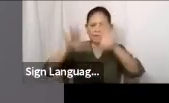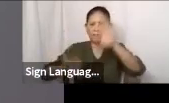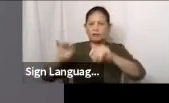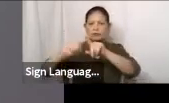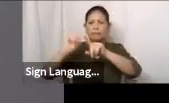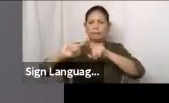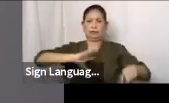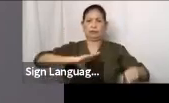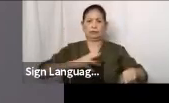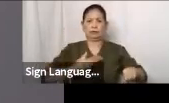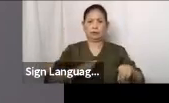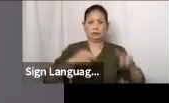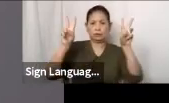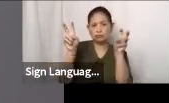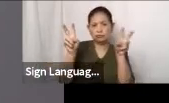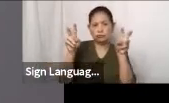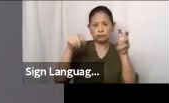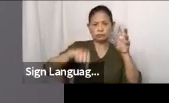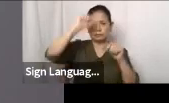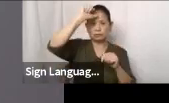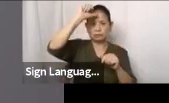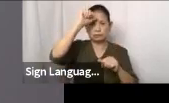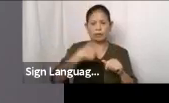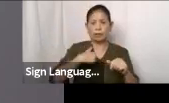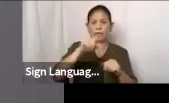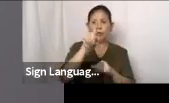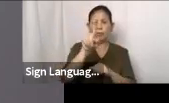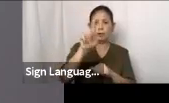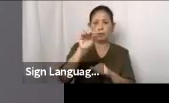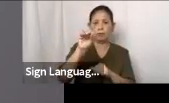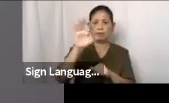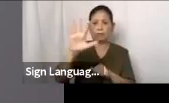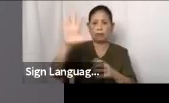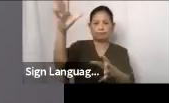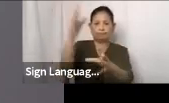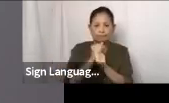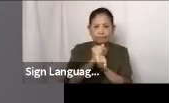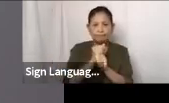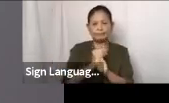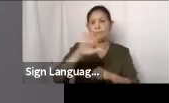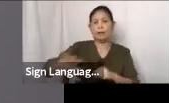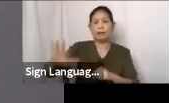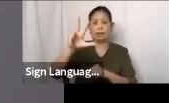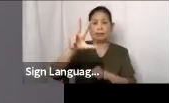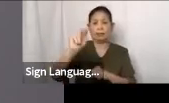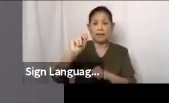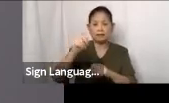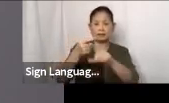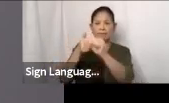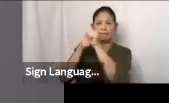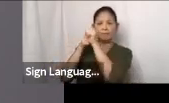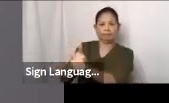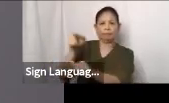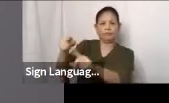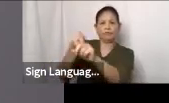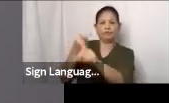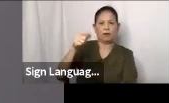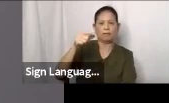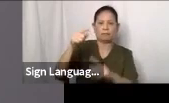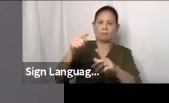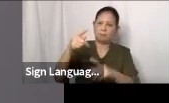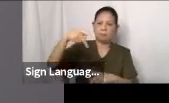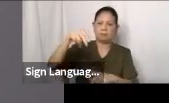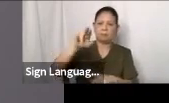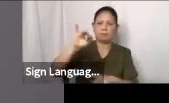Totally, I have got 105 articles. Of which about 30 are based on primary data, that is other than